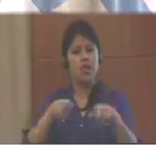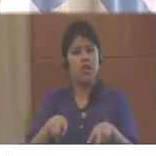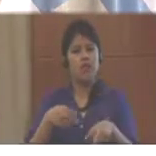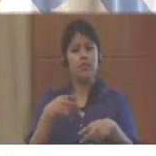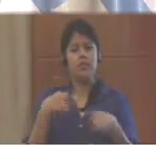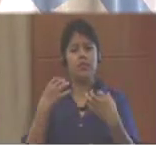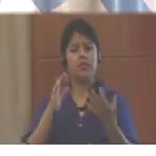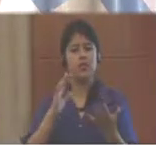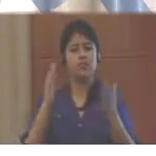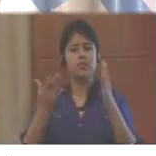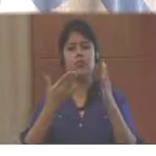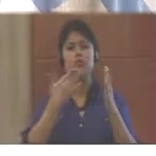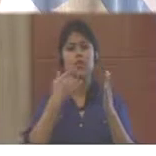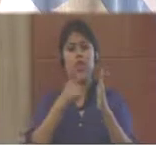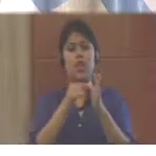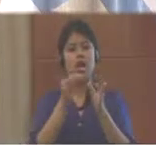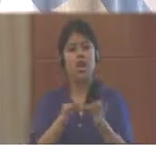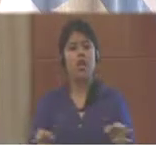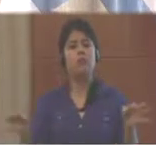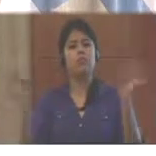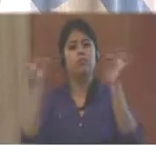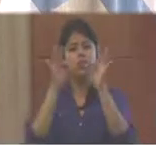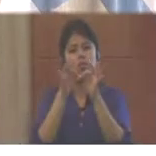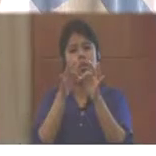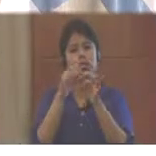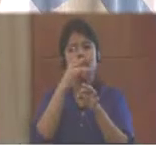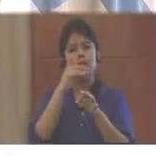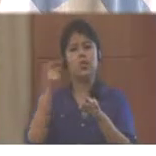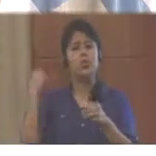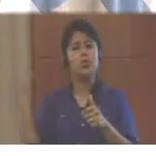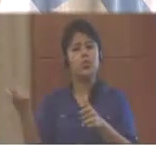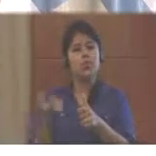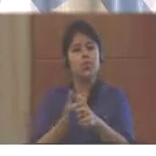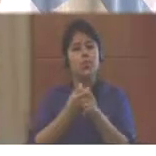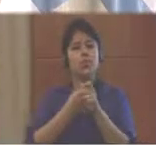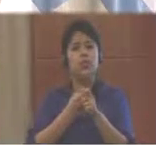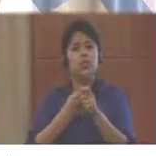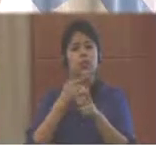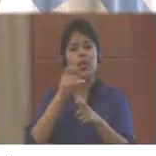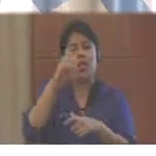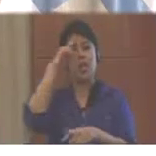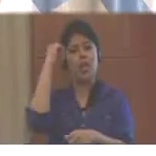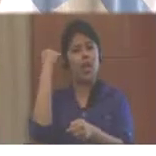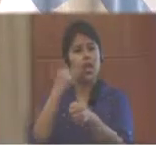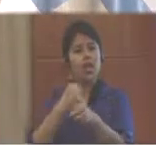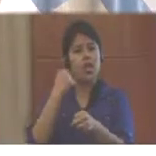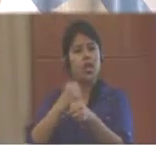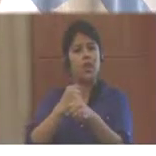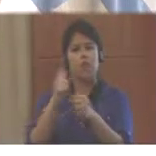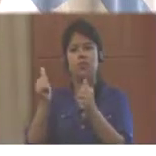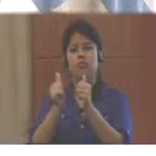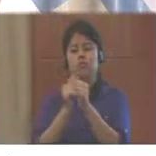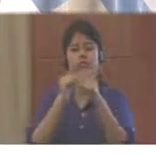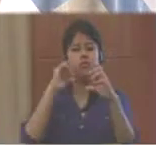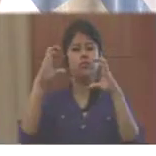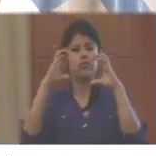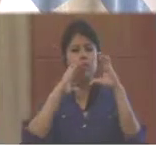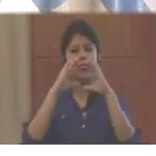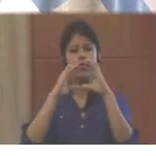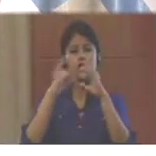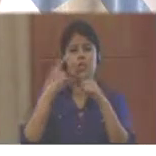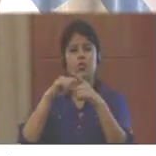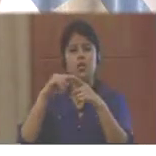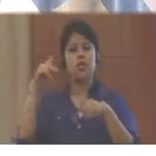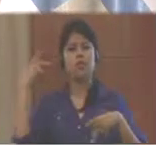for furthering the strengthening of the life means and working with